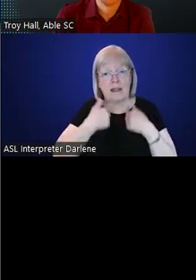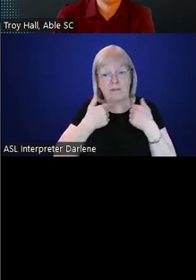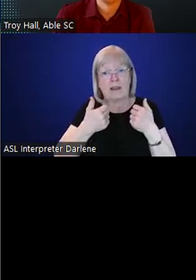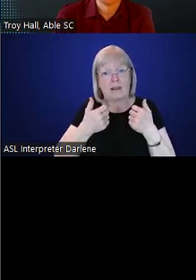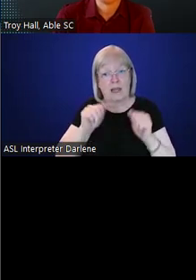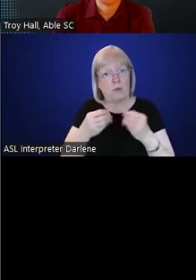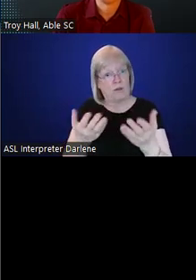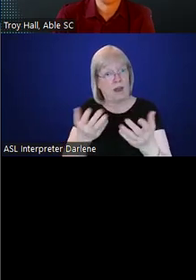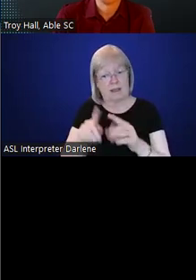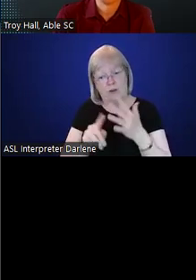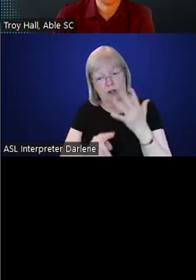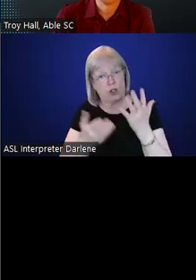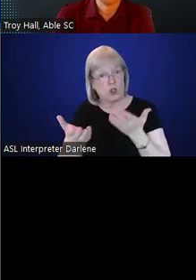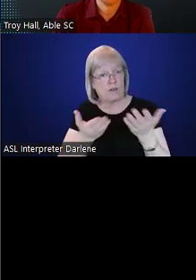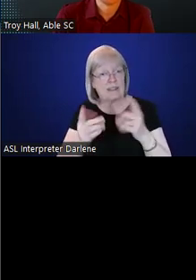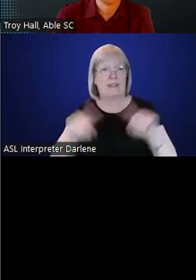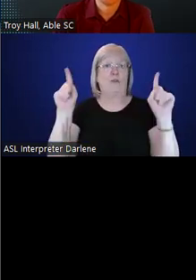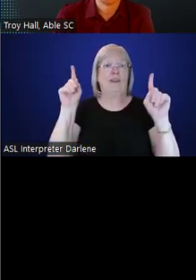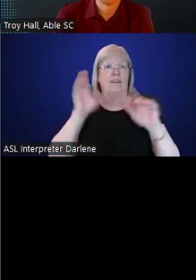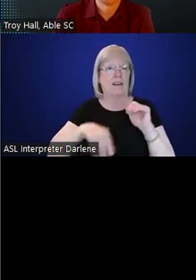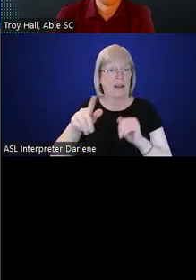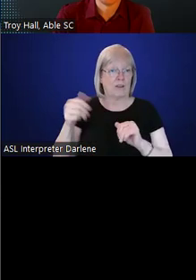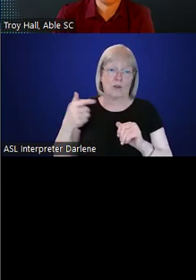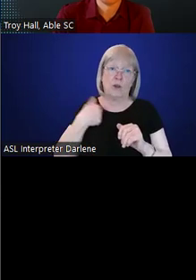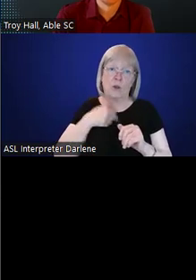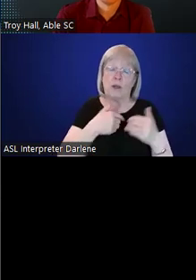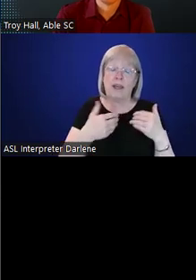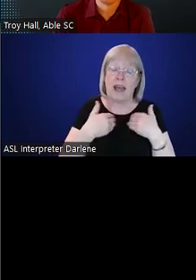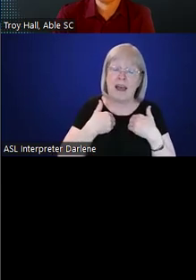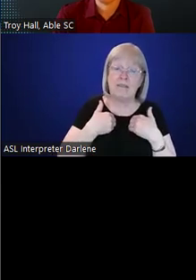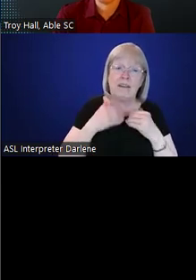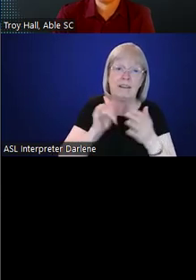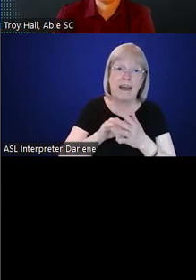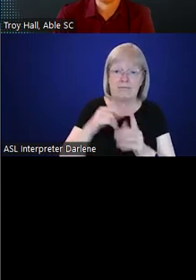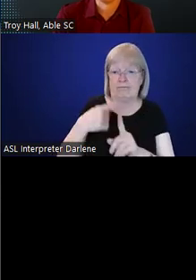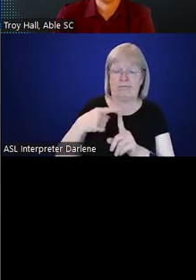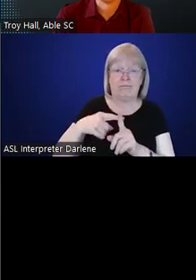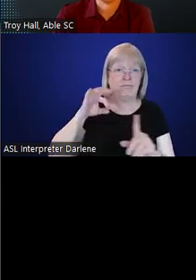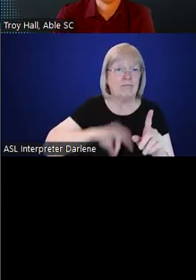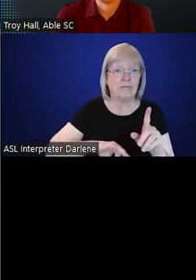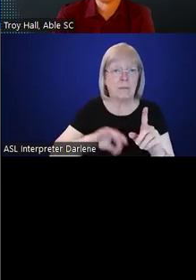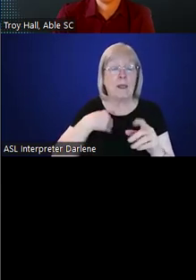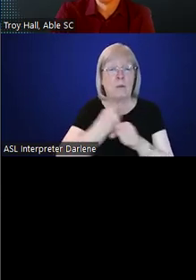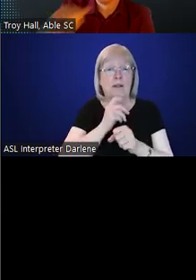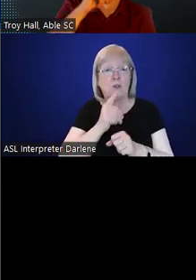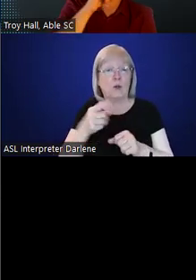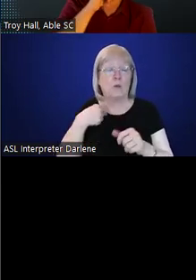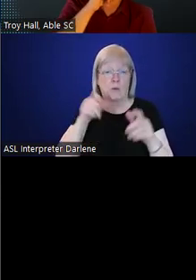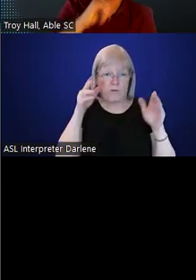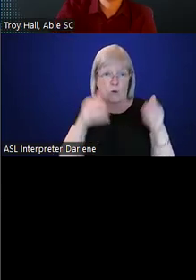agencies. We have kind of an edge, a secret weapon, an advantage that I want to make sure we can focus in